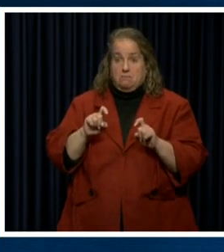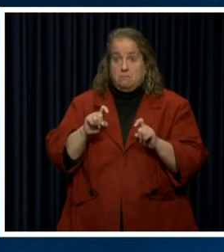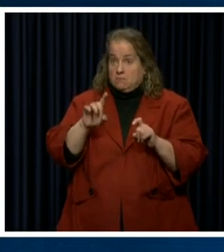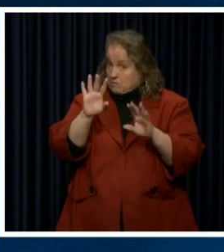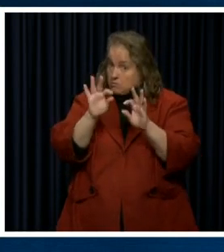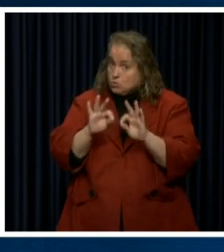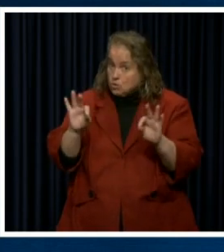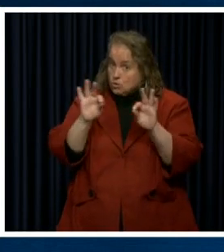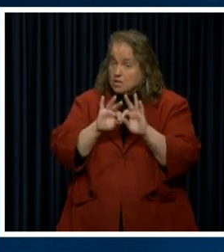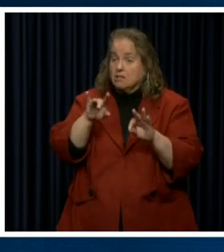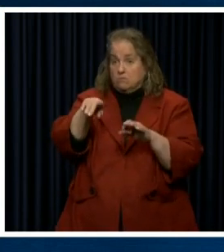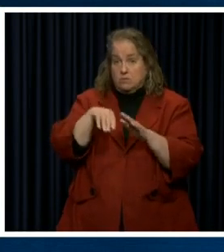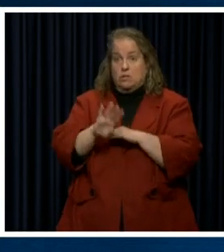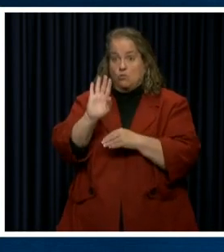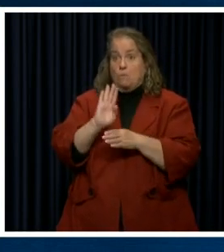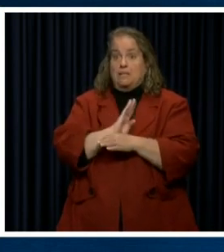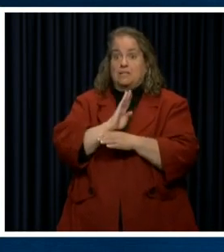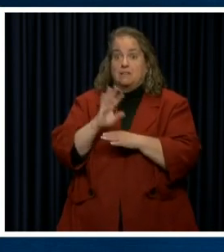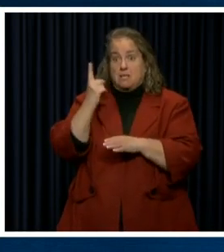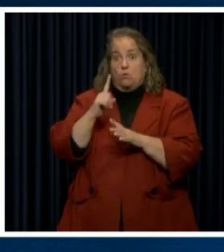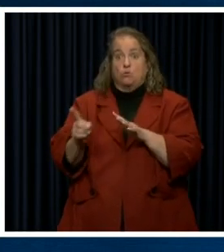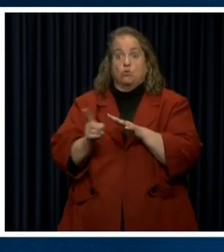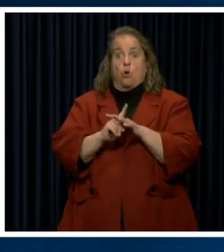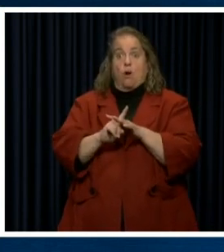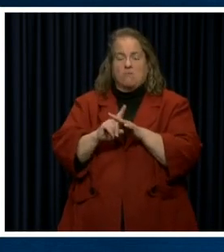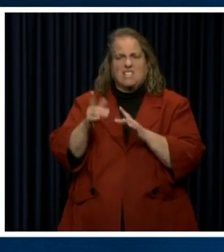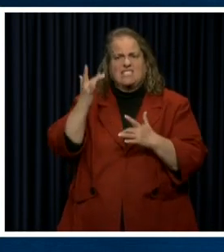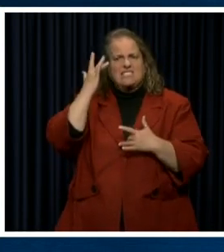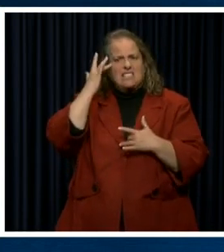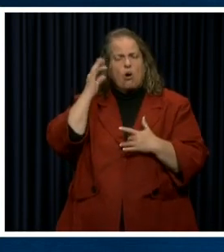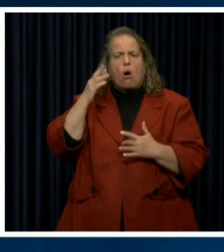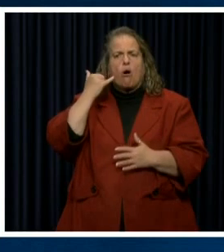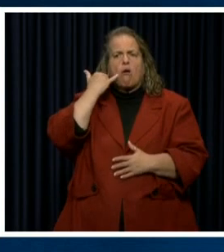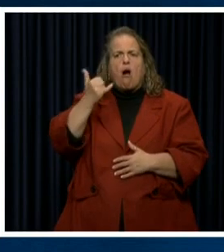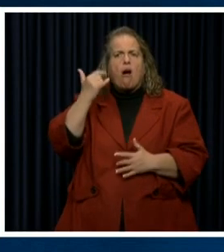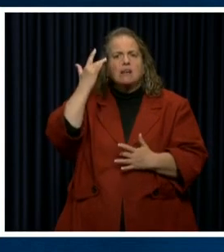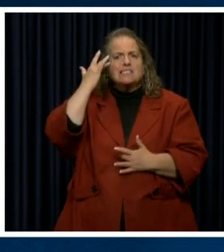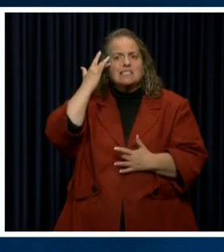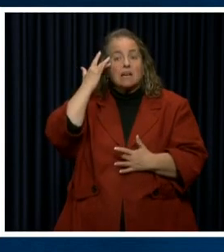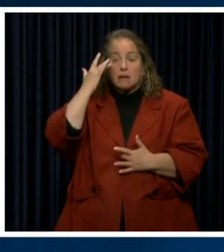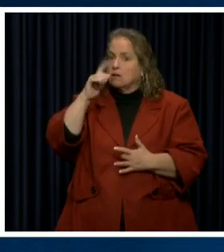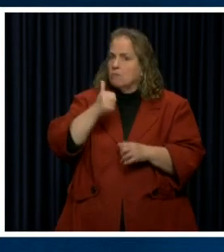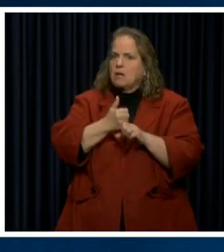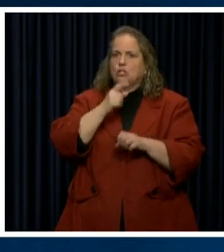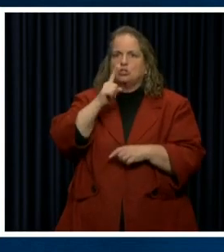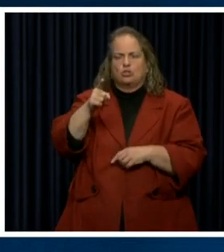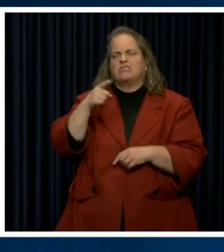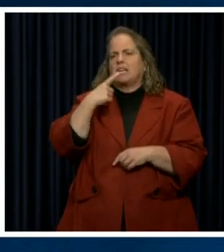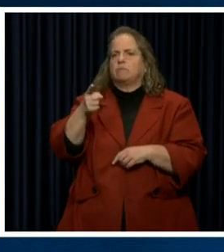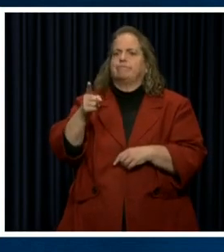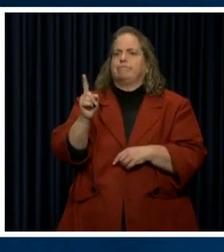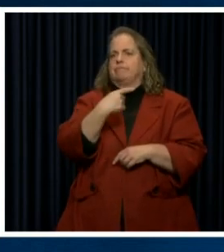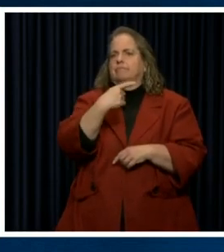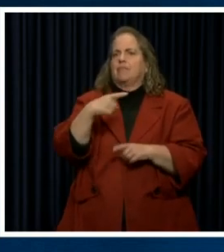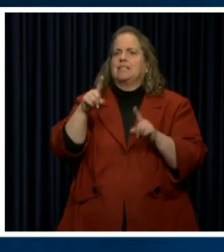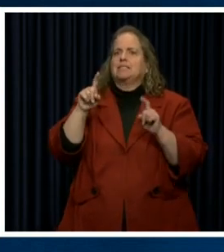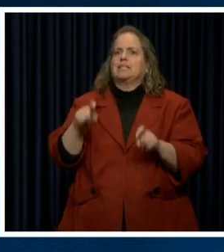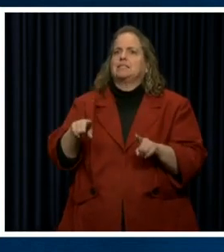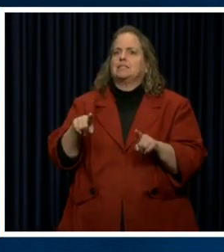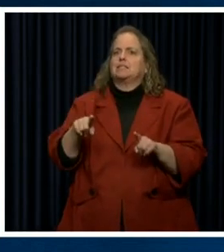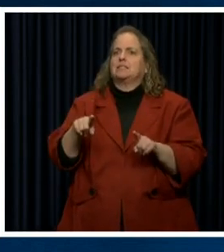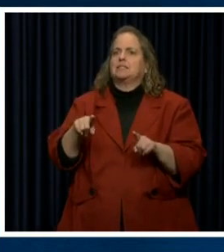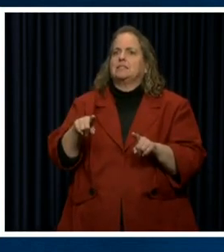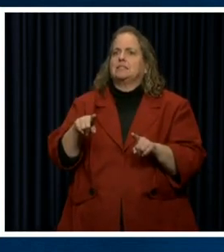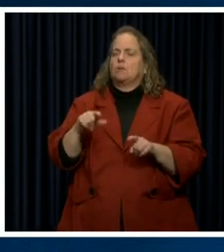important, because if someone shows up to work and is sick, or calls in who are sick, you want to make sure whether they have this or they